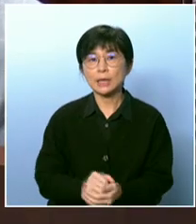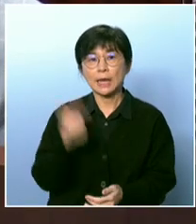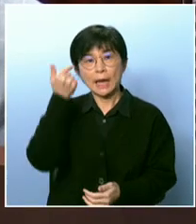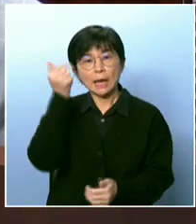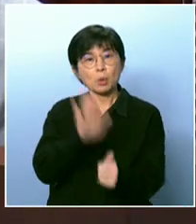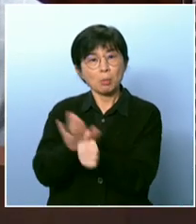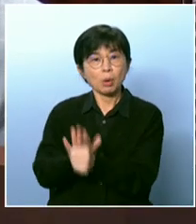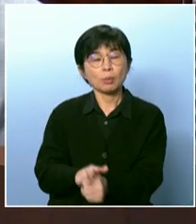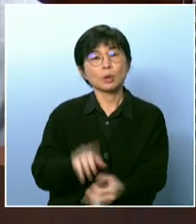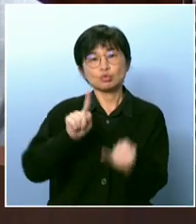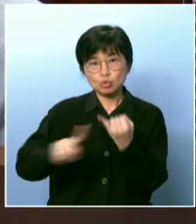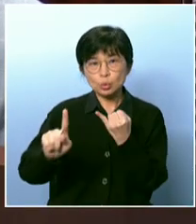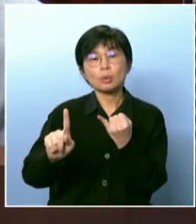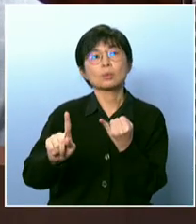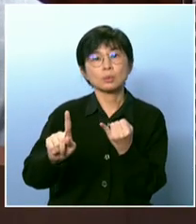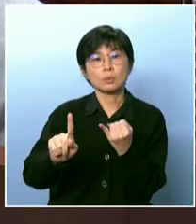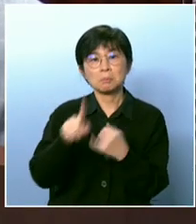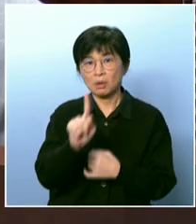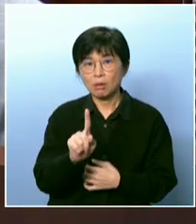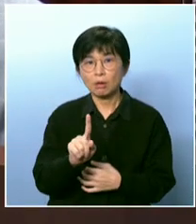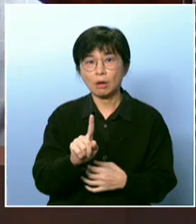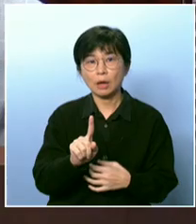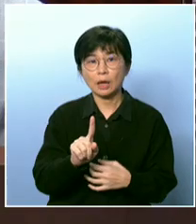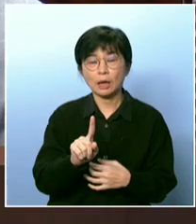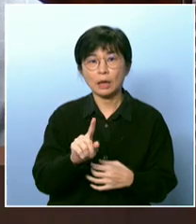to provide support to them,